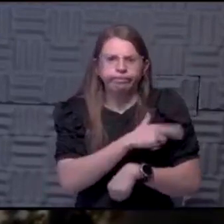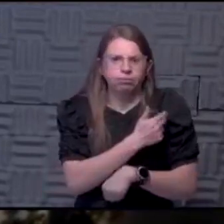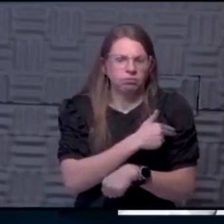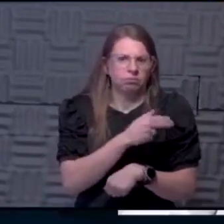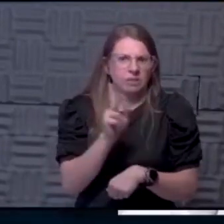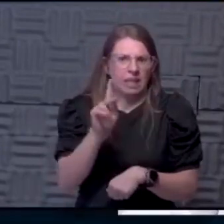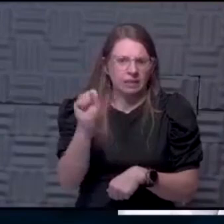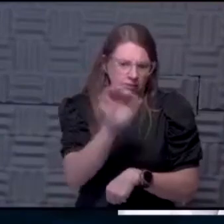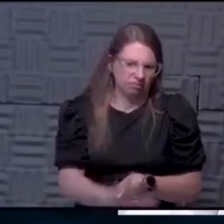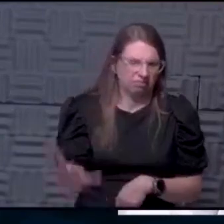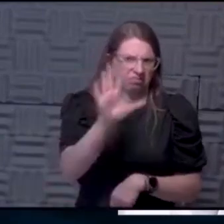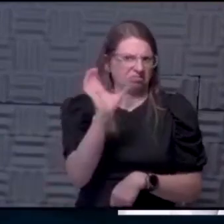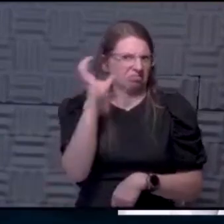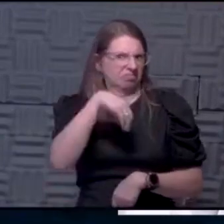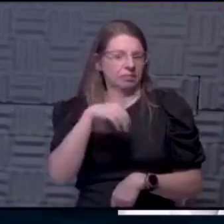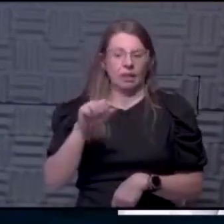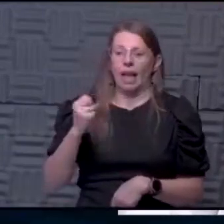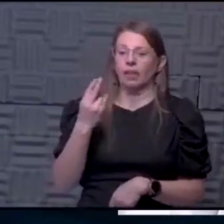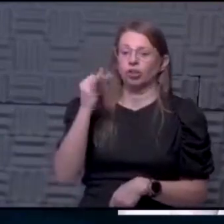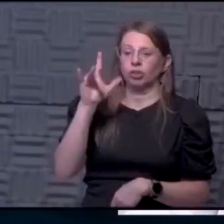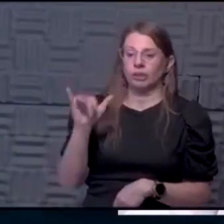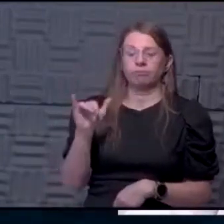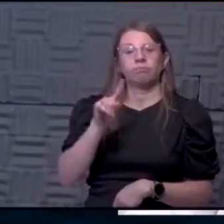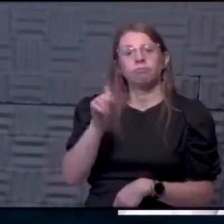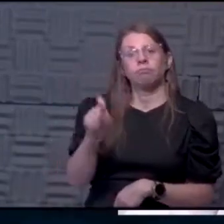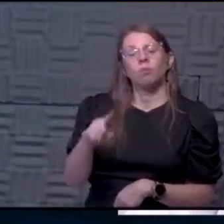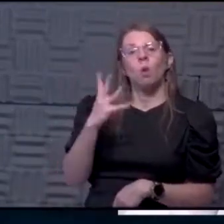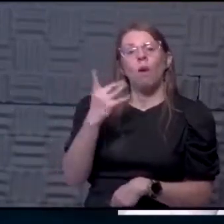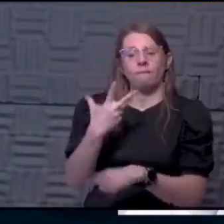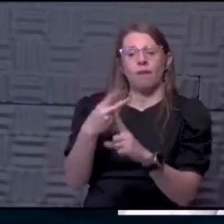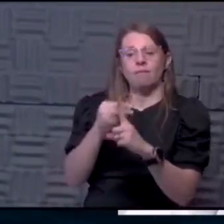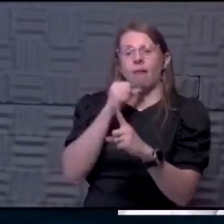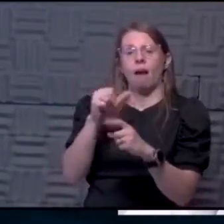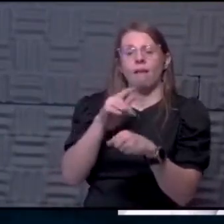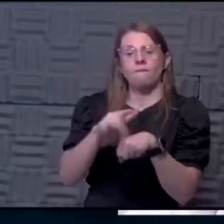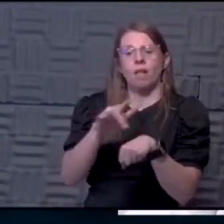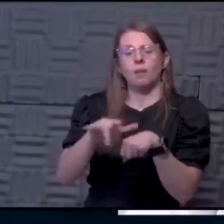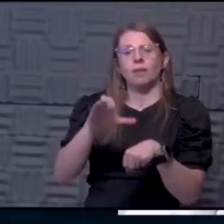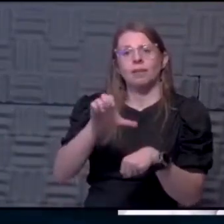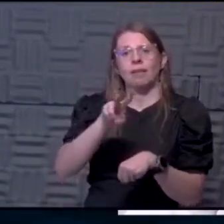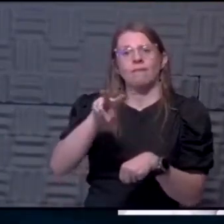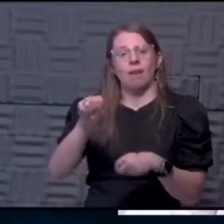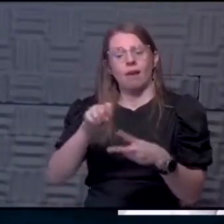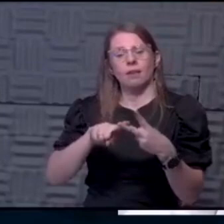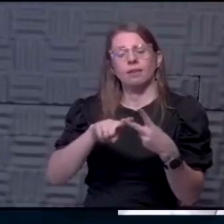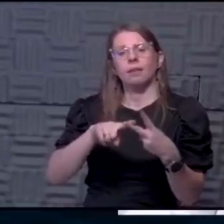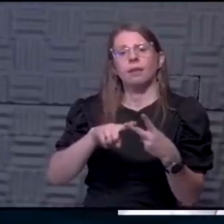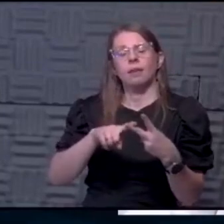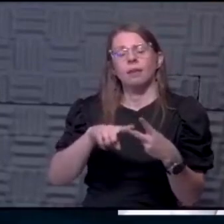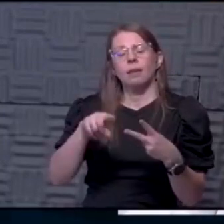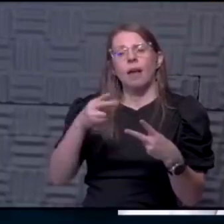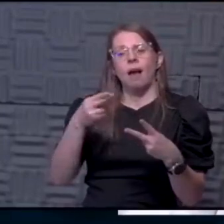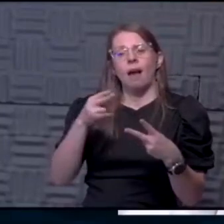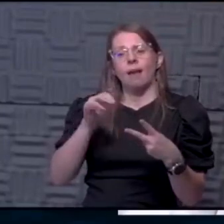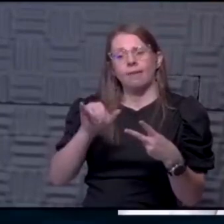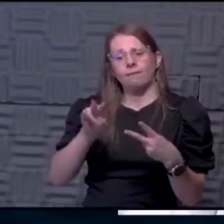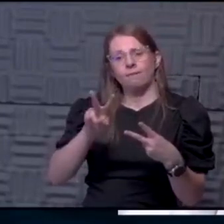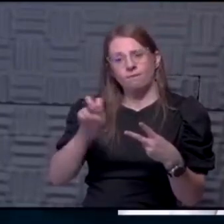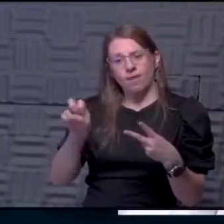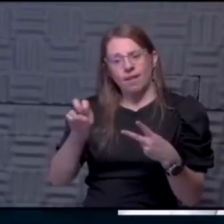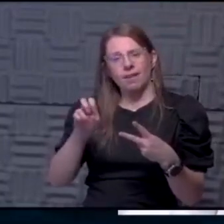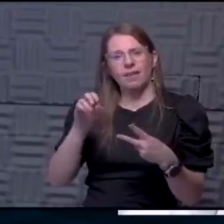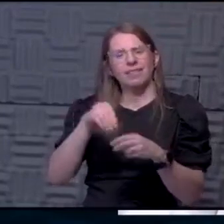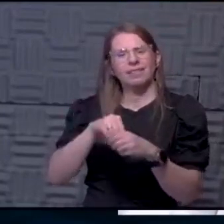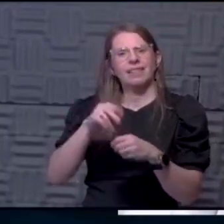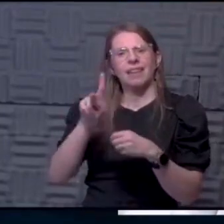unusual. Ashley asks, why are vaccines not available at CVS, Hy-Vee, and Walmart in Kansas like it seems to